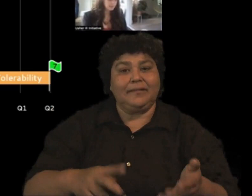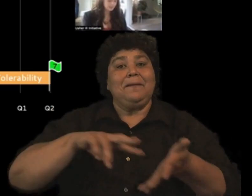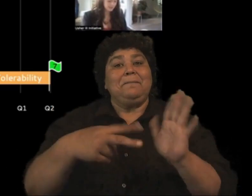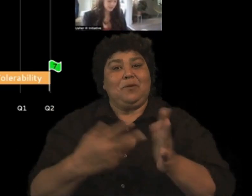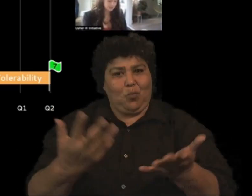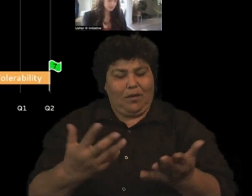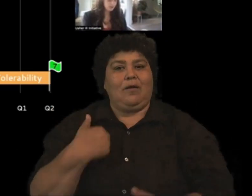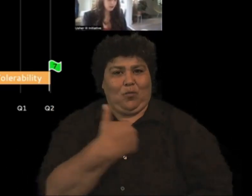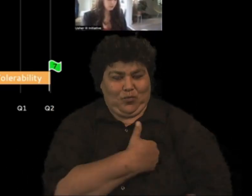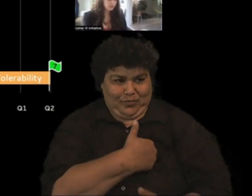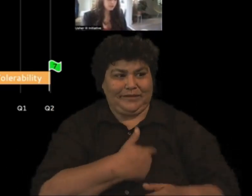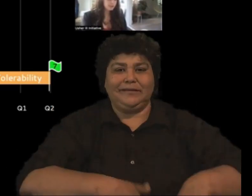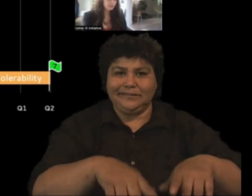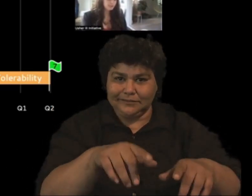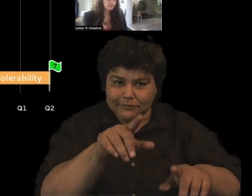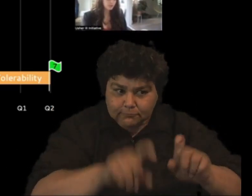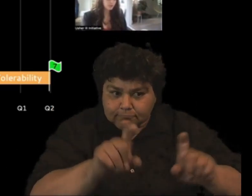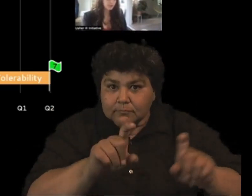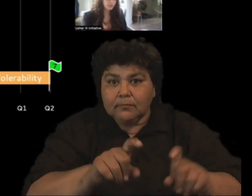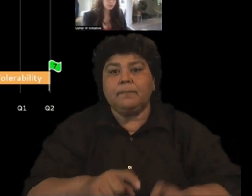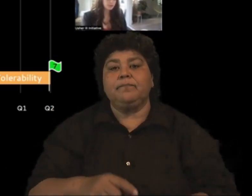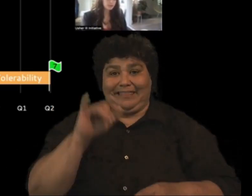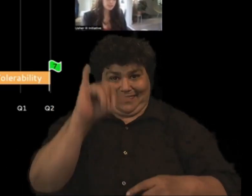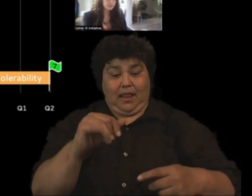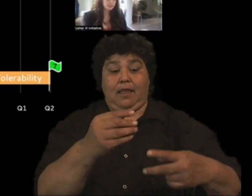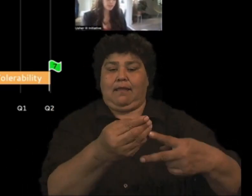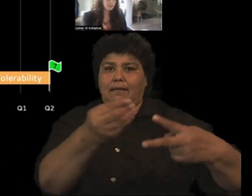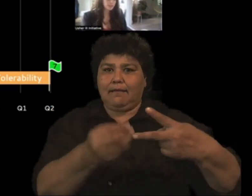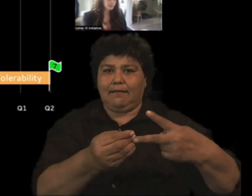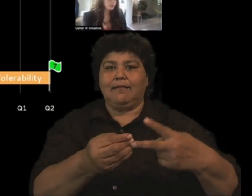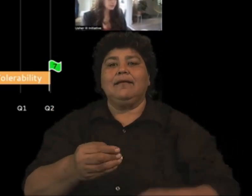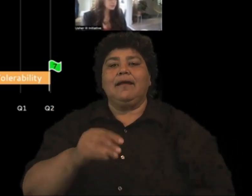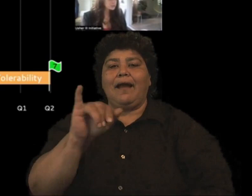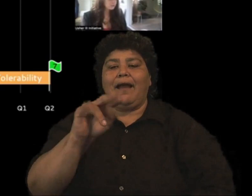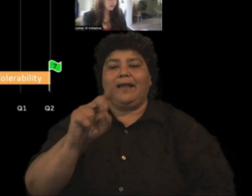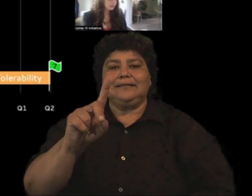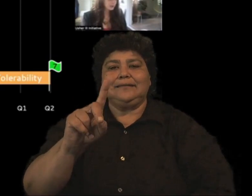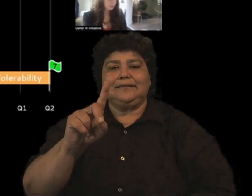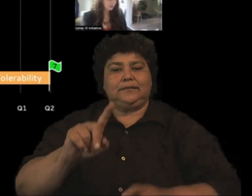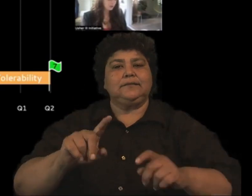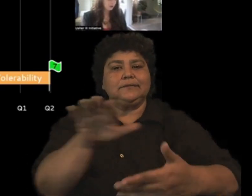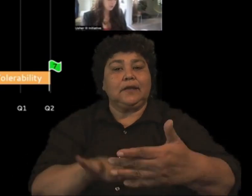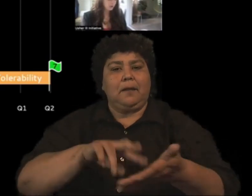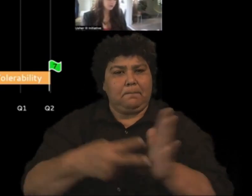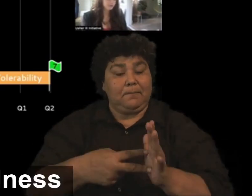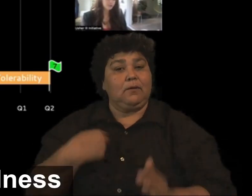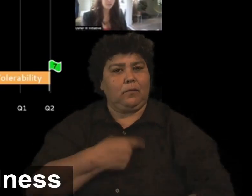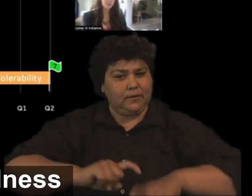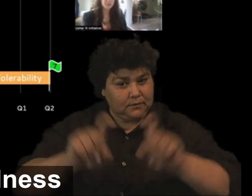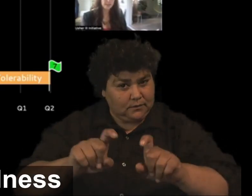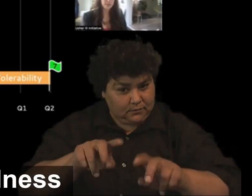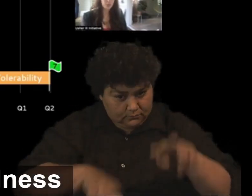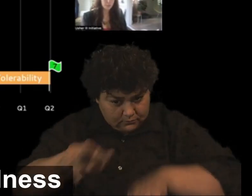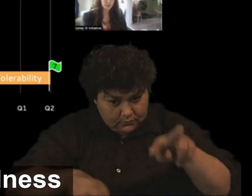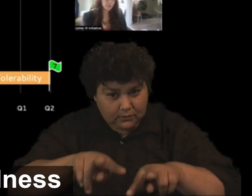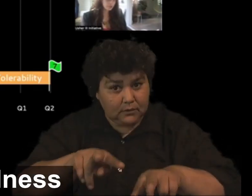enabling studies, a rigorous series of preclinical toxicity tests used to evaluate whether our compound is suitable for